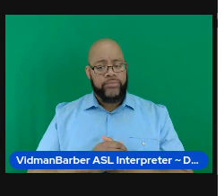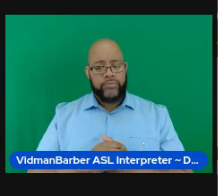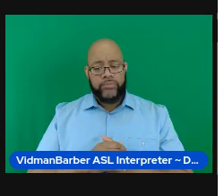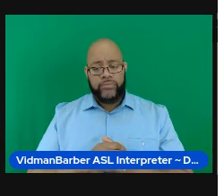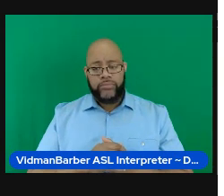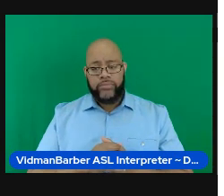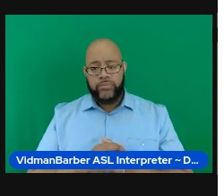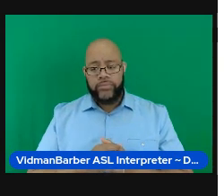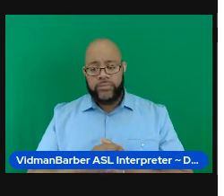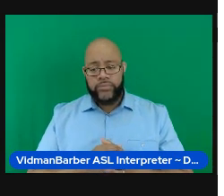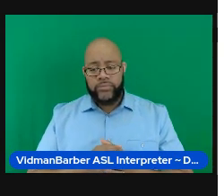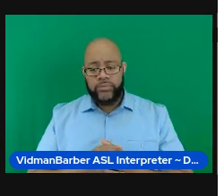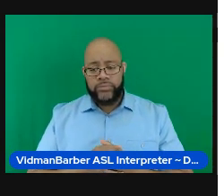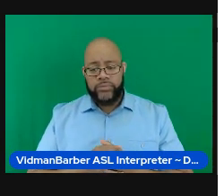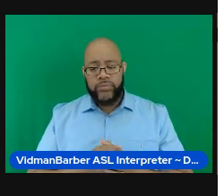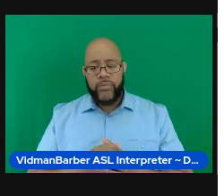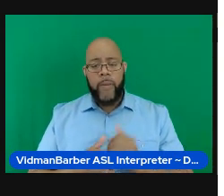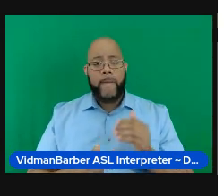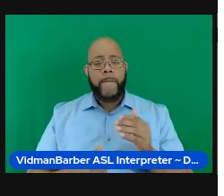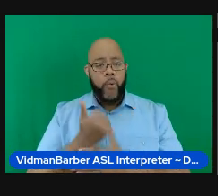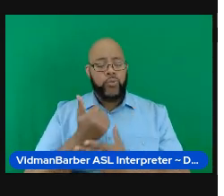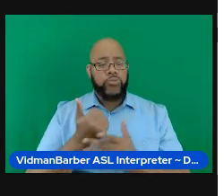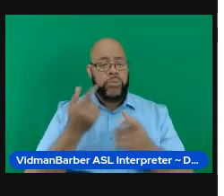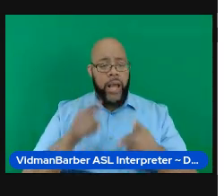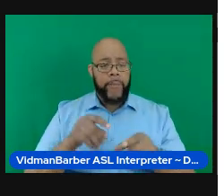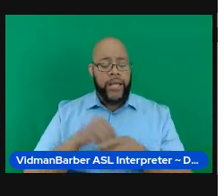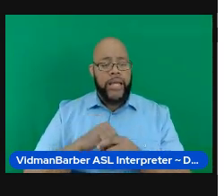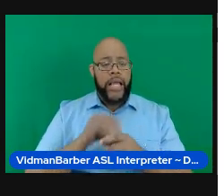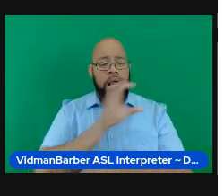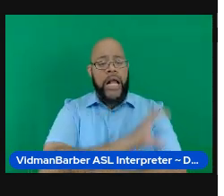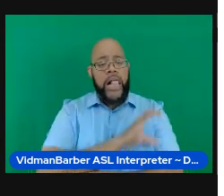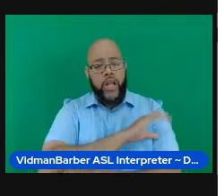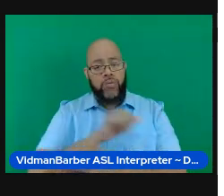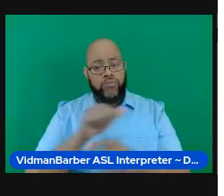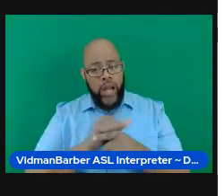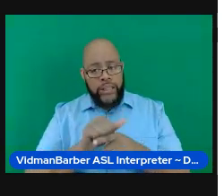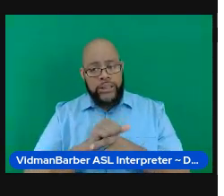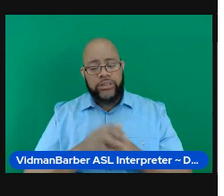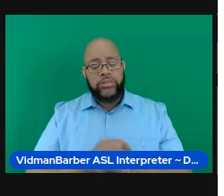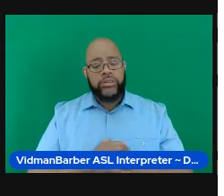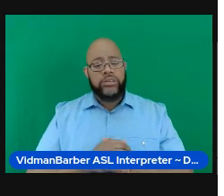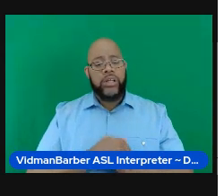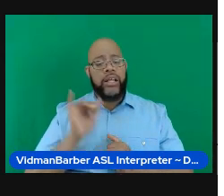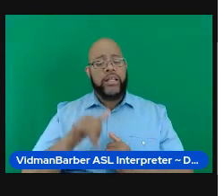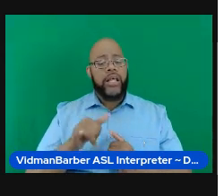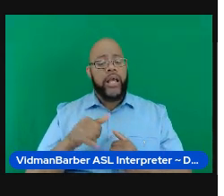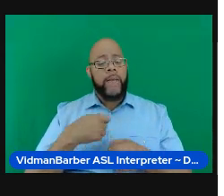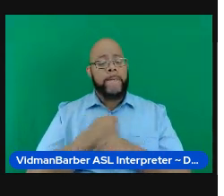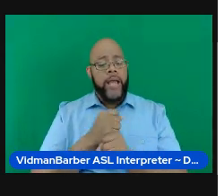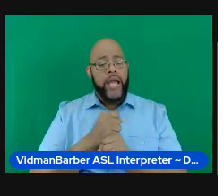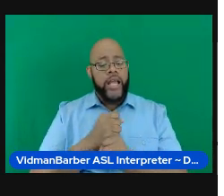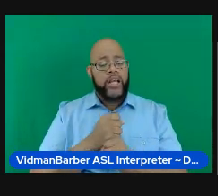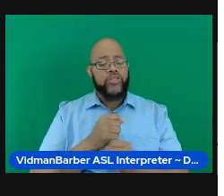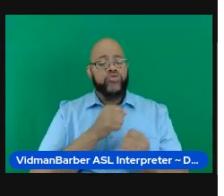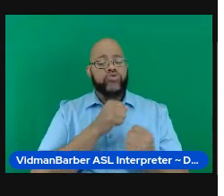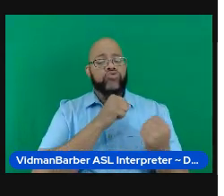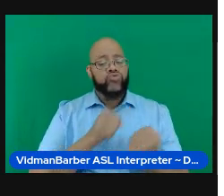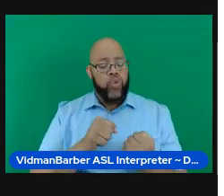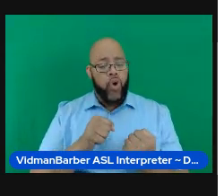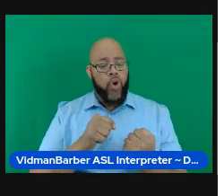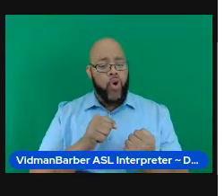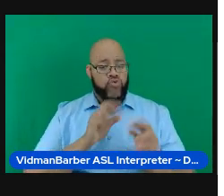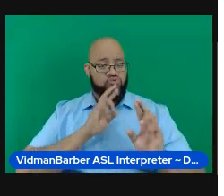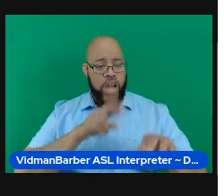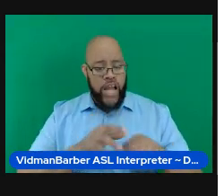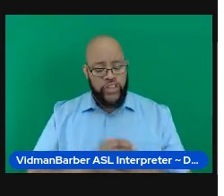vaccine formulations currently in clinical practice produce strong immune